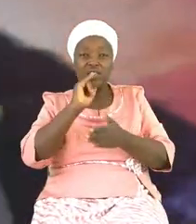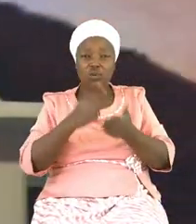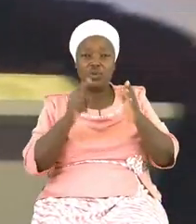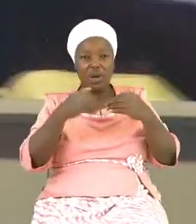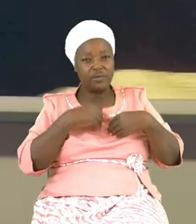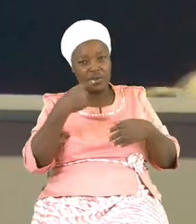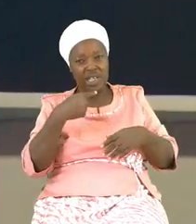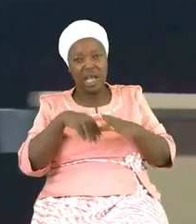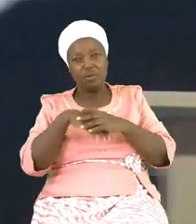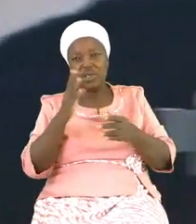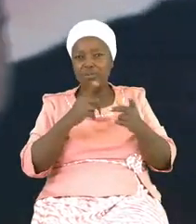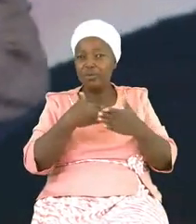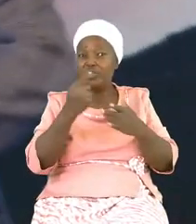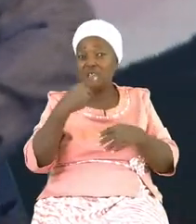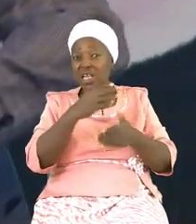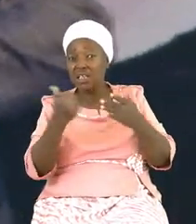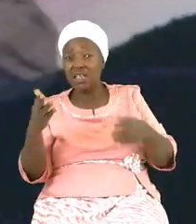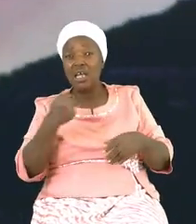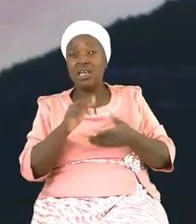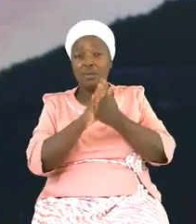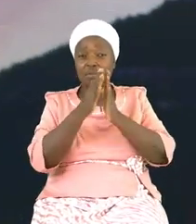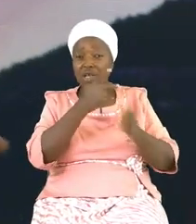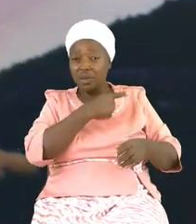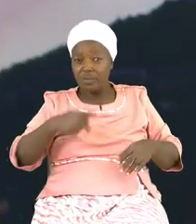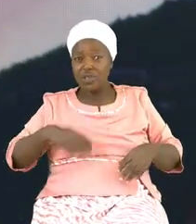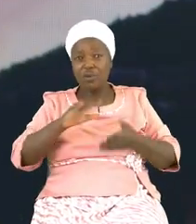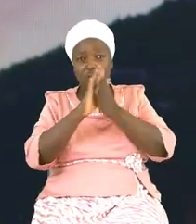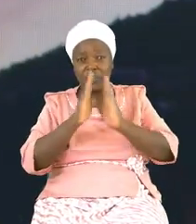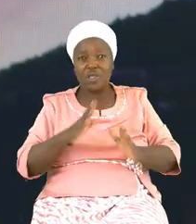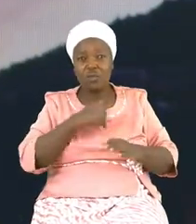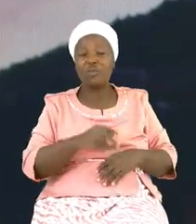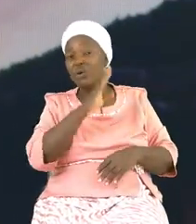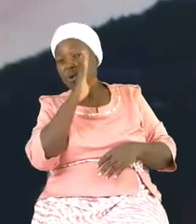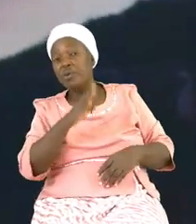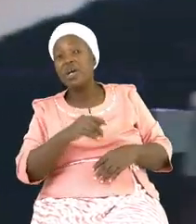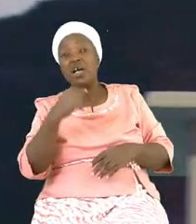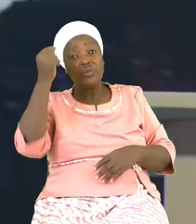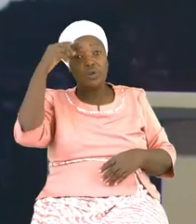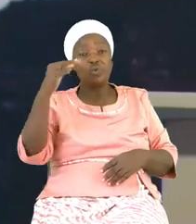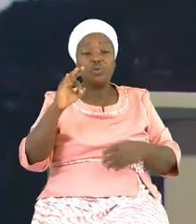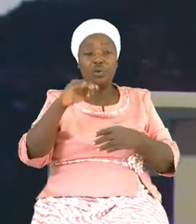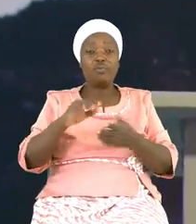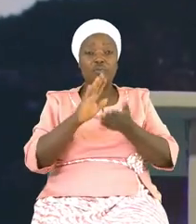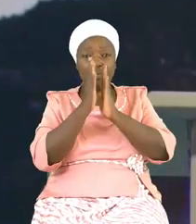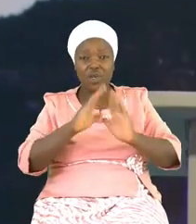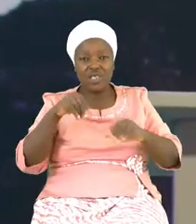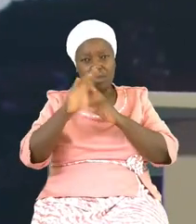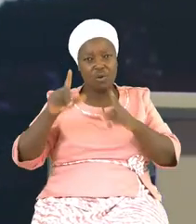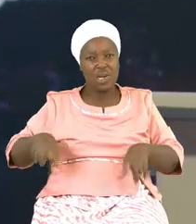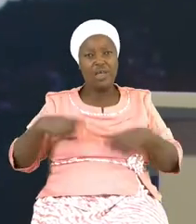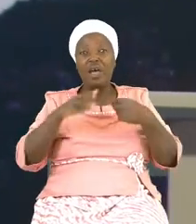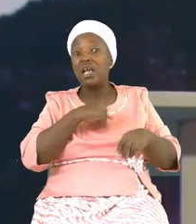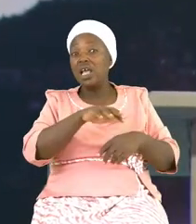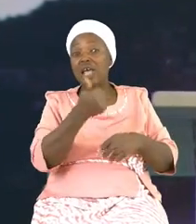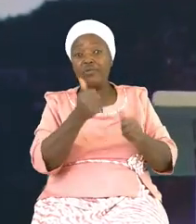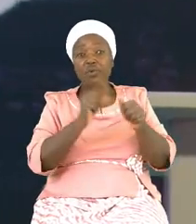anything, the Prince of Peace will whisper thoughts of peace in your life. And everywhere you go, he will never leave